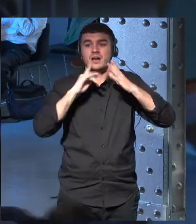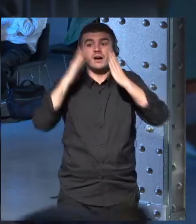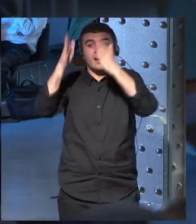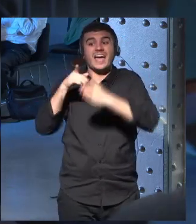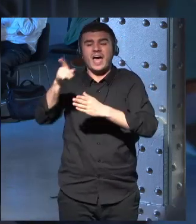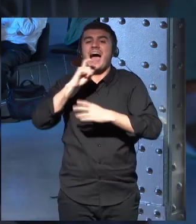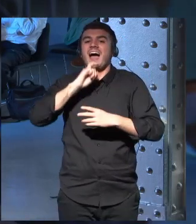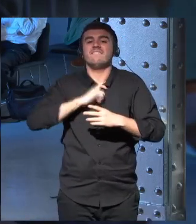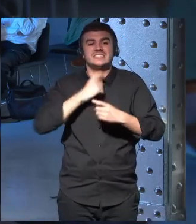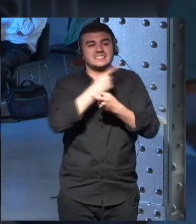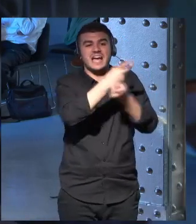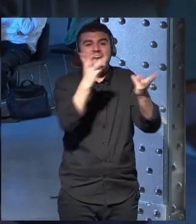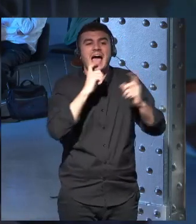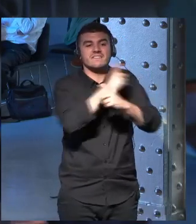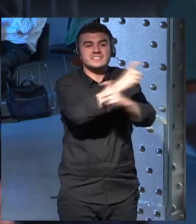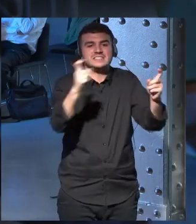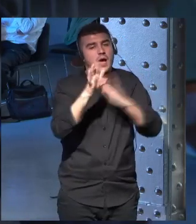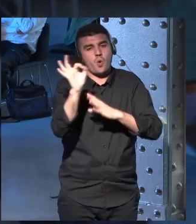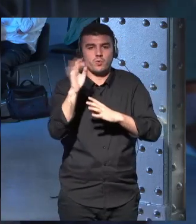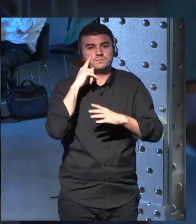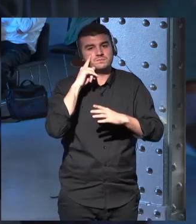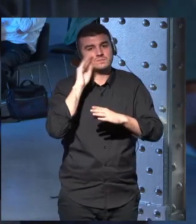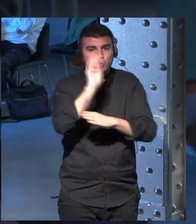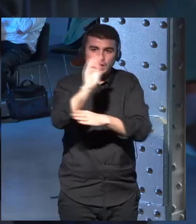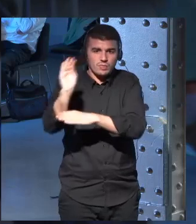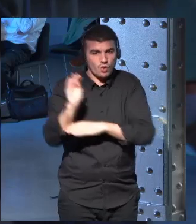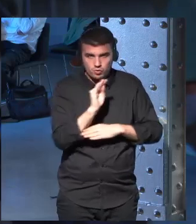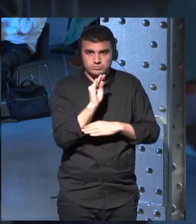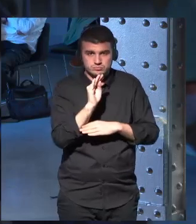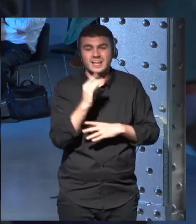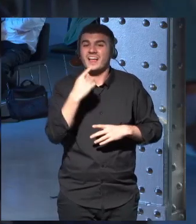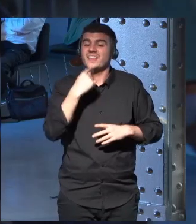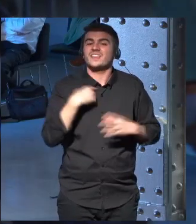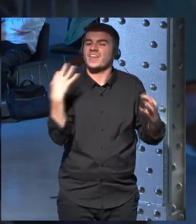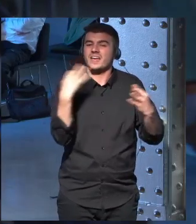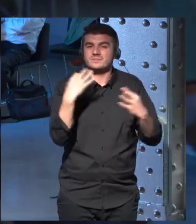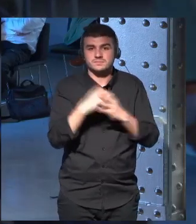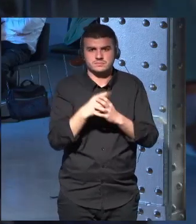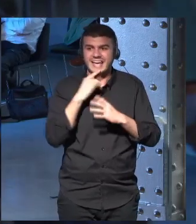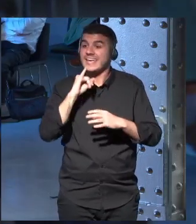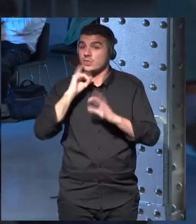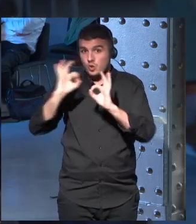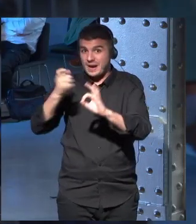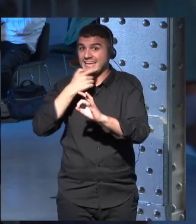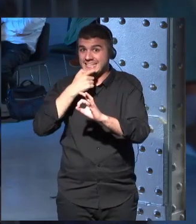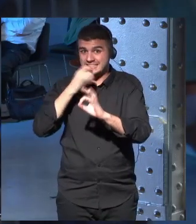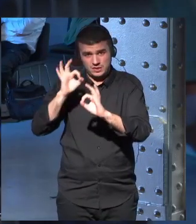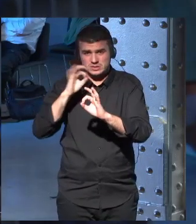like any other language, English has an embedded worldview within it. And if